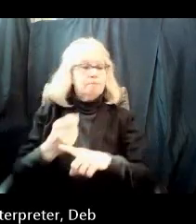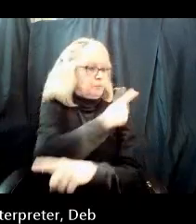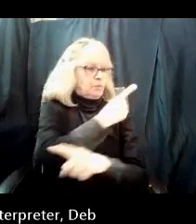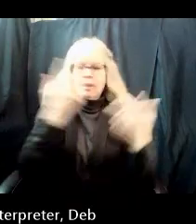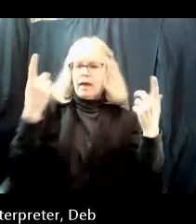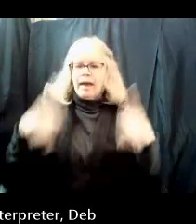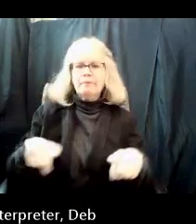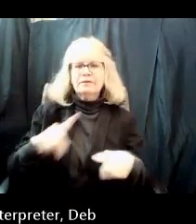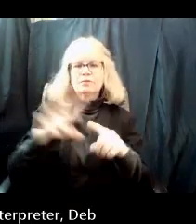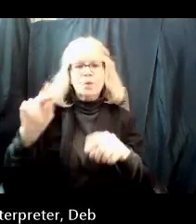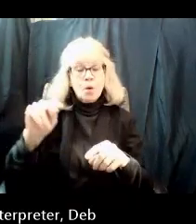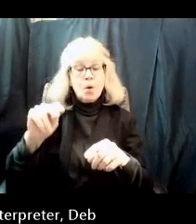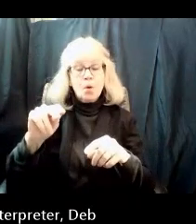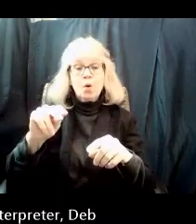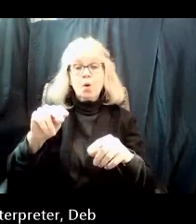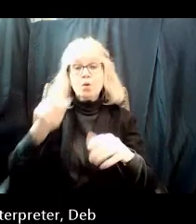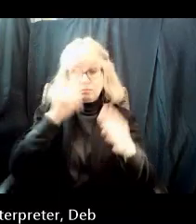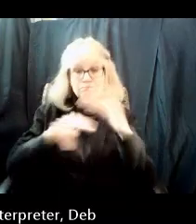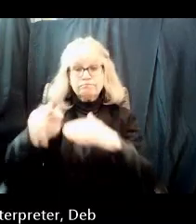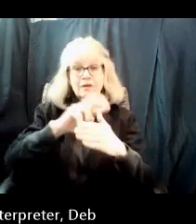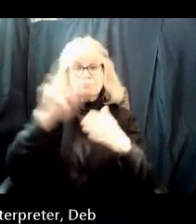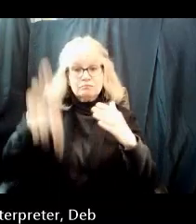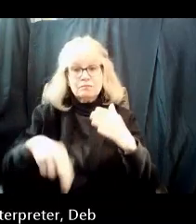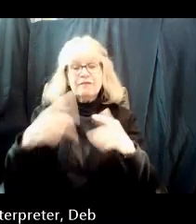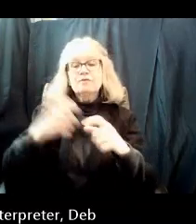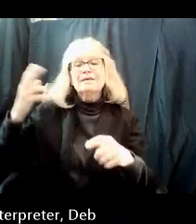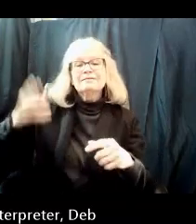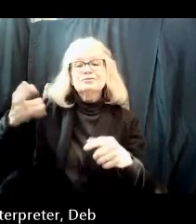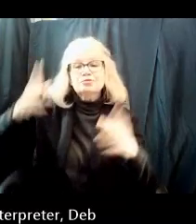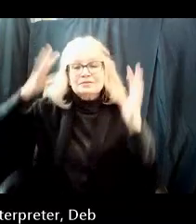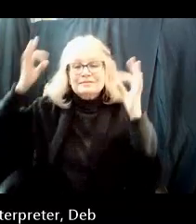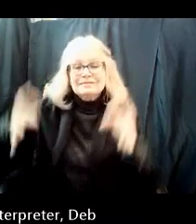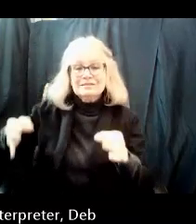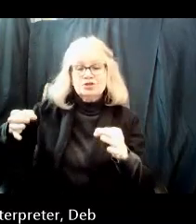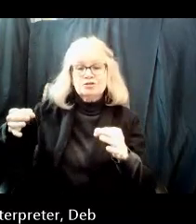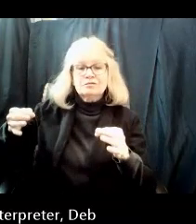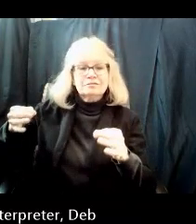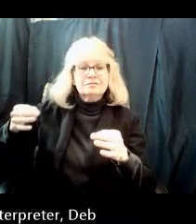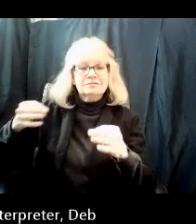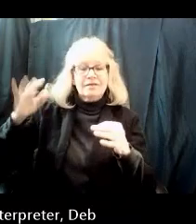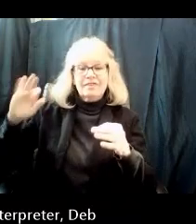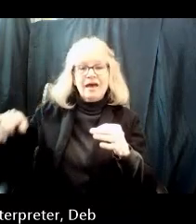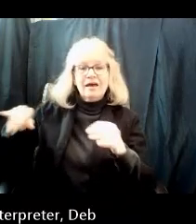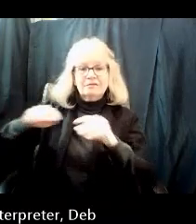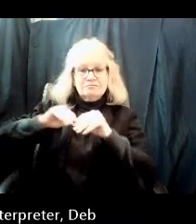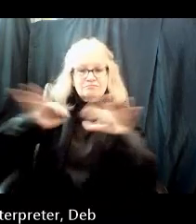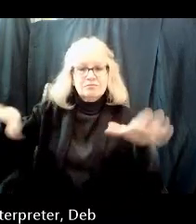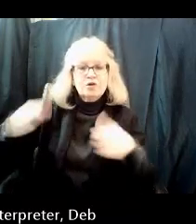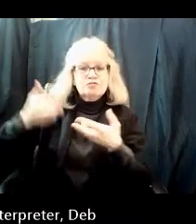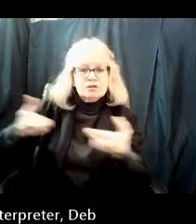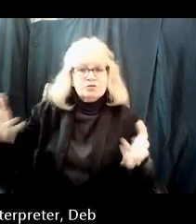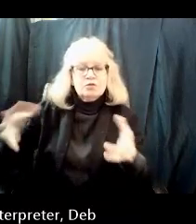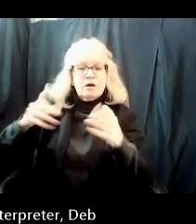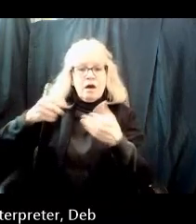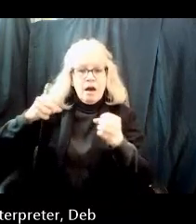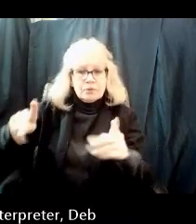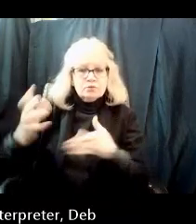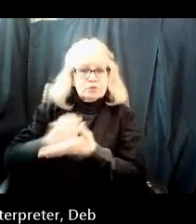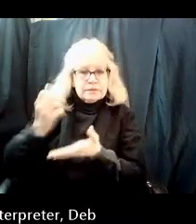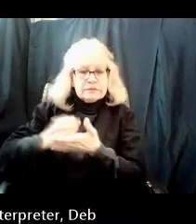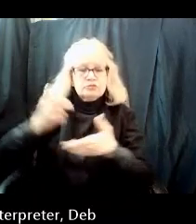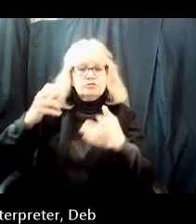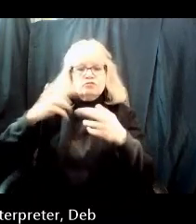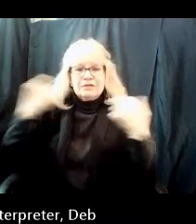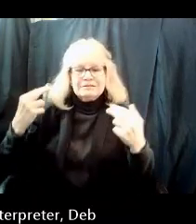predictable outcomes of historical decisions that distributed resources and opportunities and risks